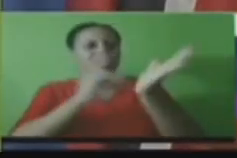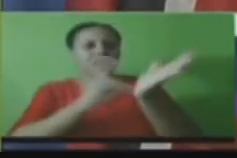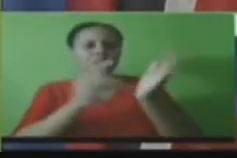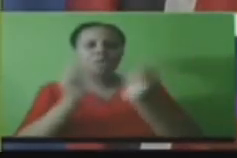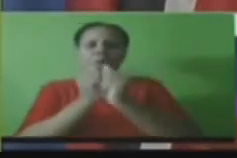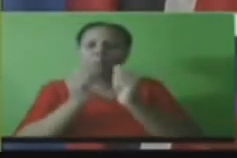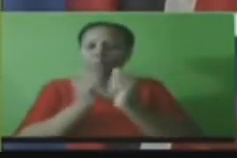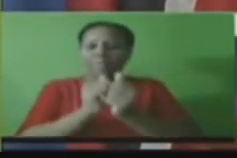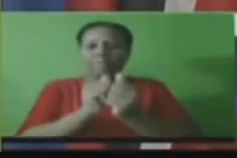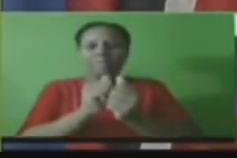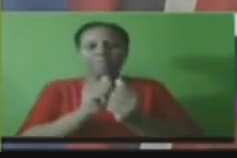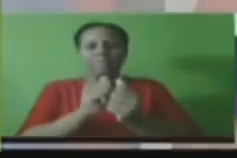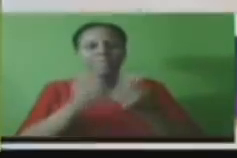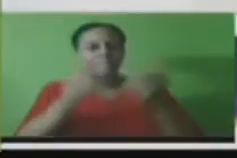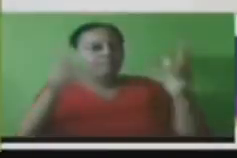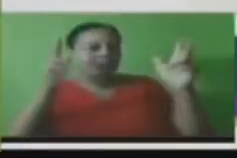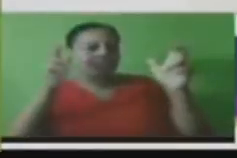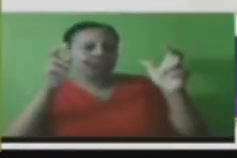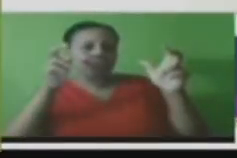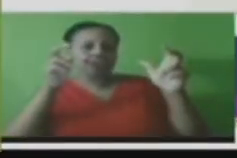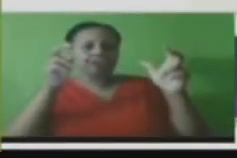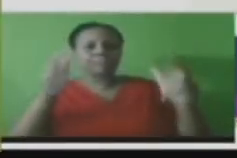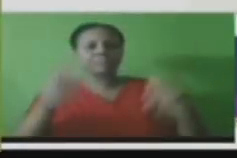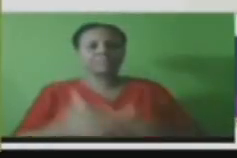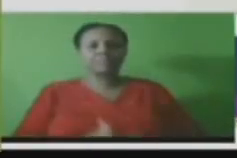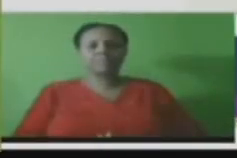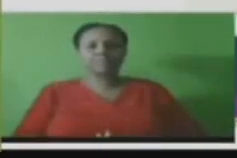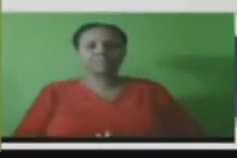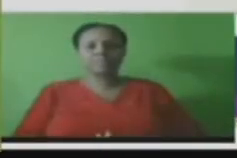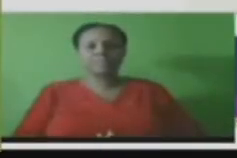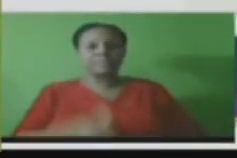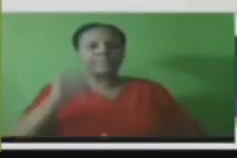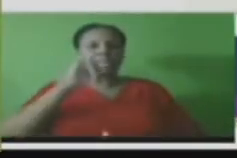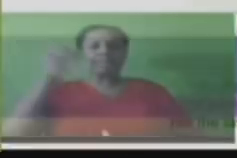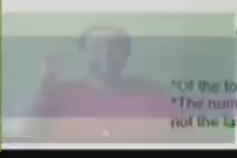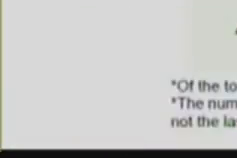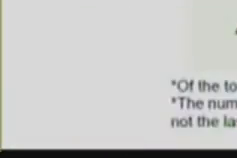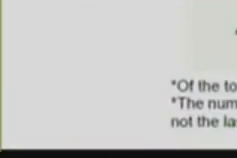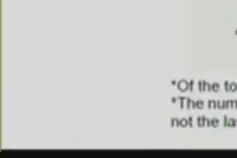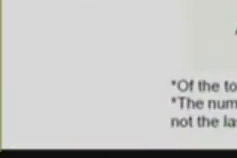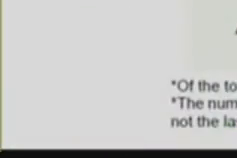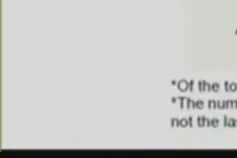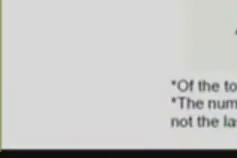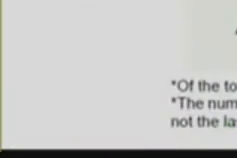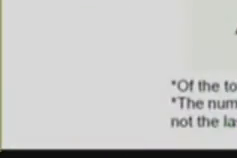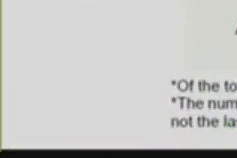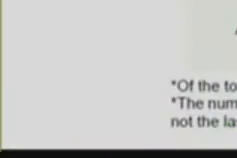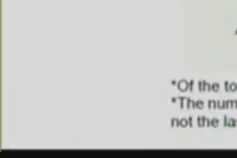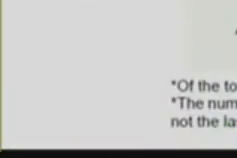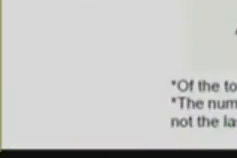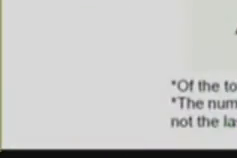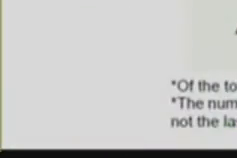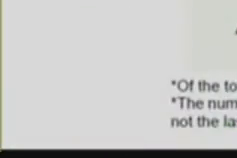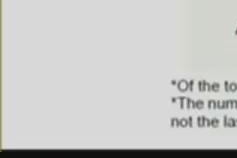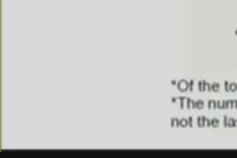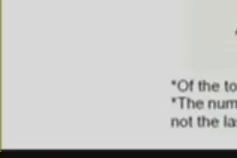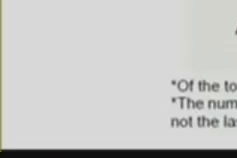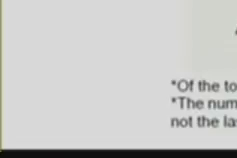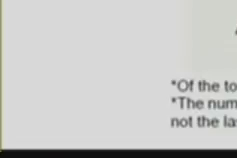COVID-19 update as of 16th of July 2021, the total number of tests done in both public and private